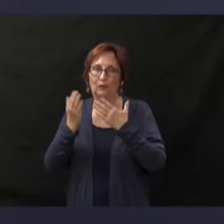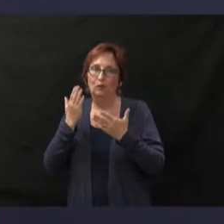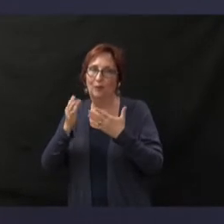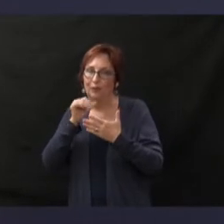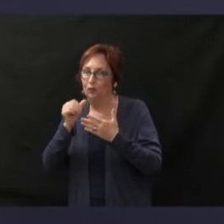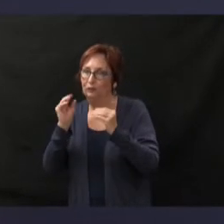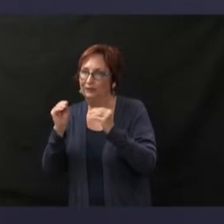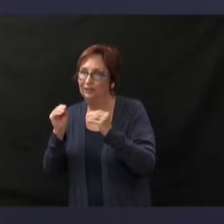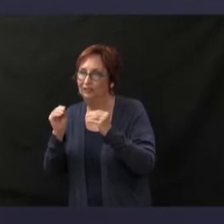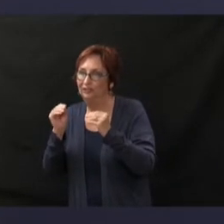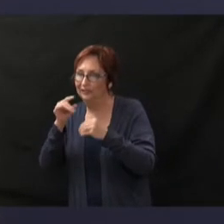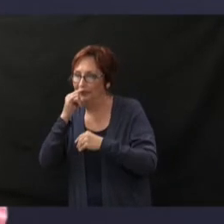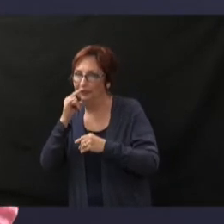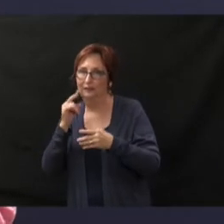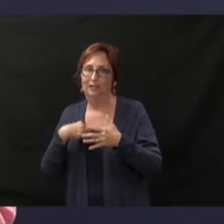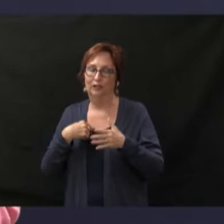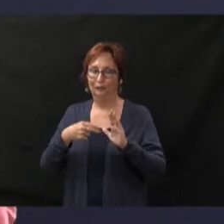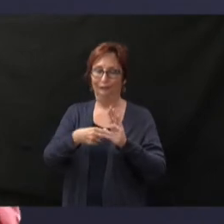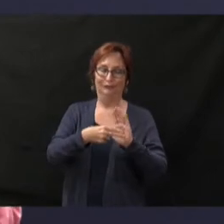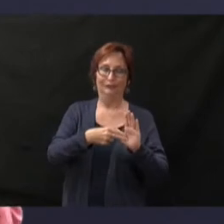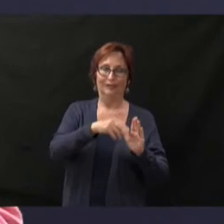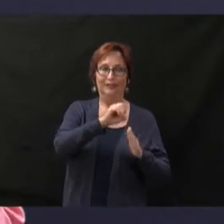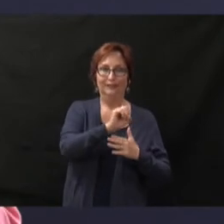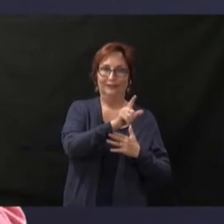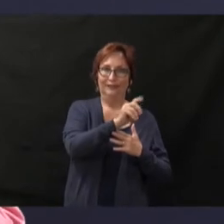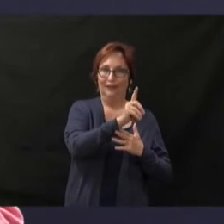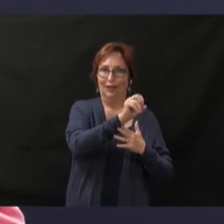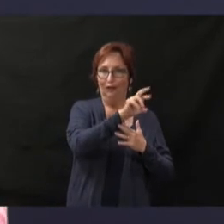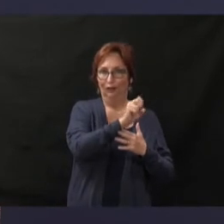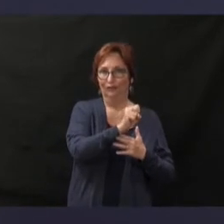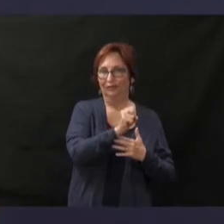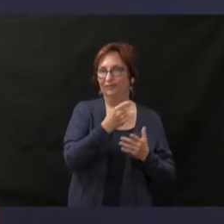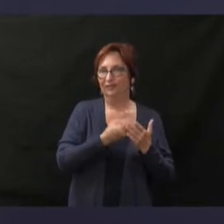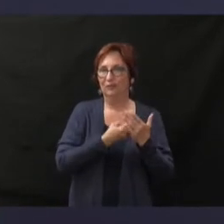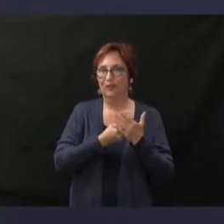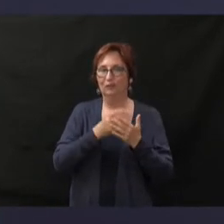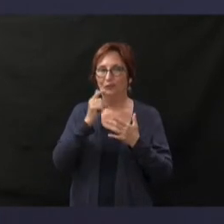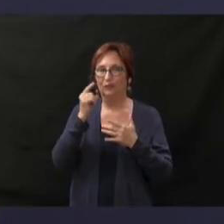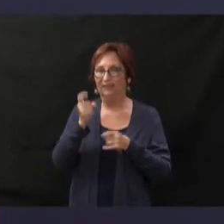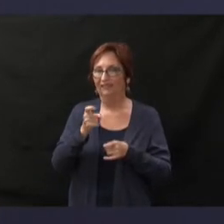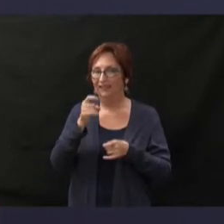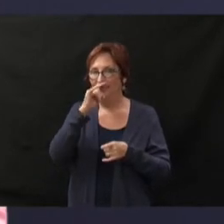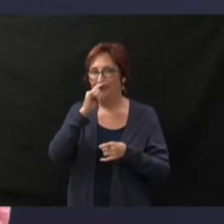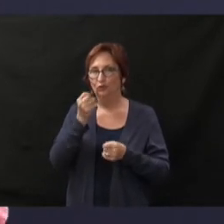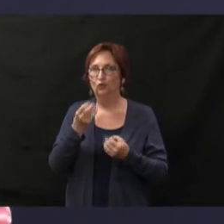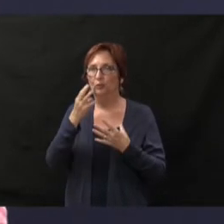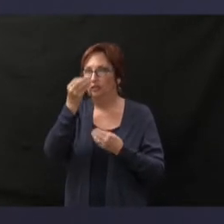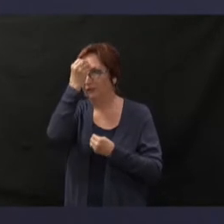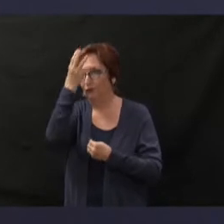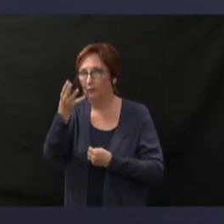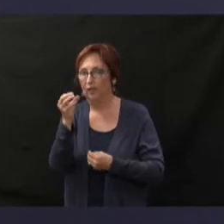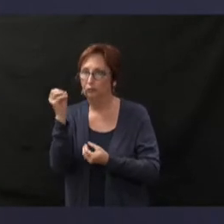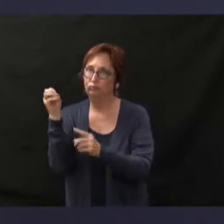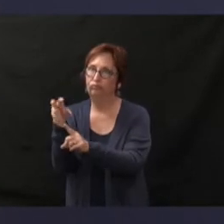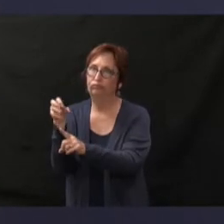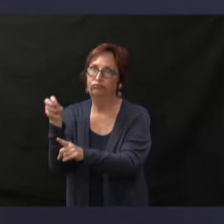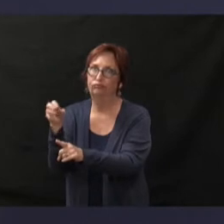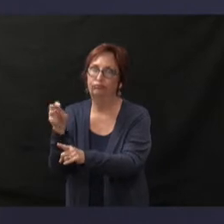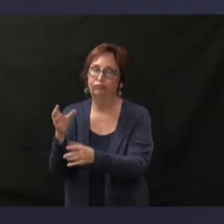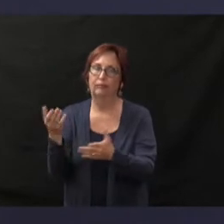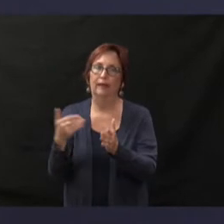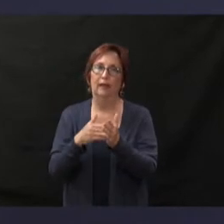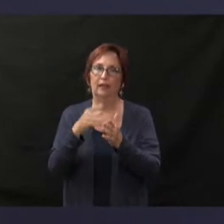just call them sliders. I think sometimes we give them too much information and just, again, my favorite word, muddies the waters for